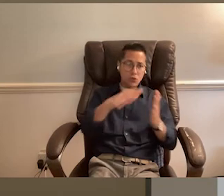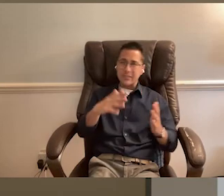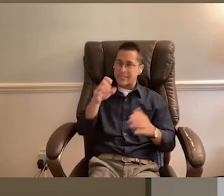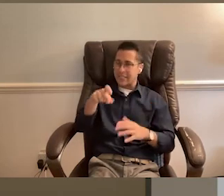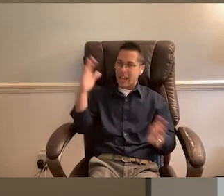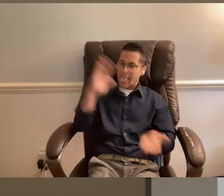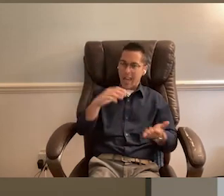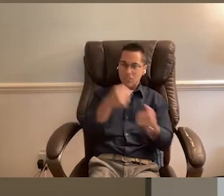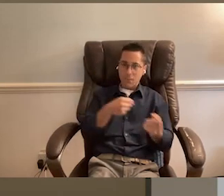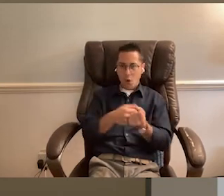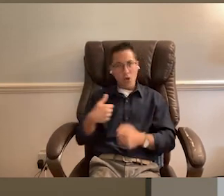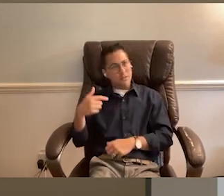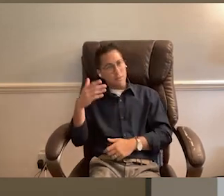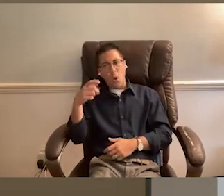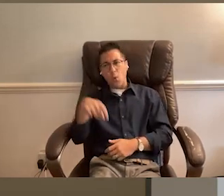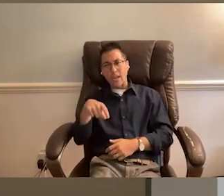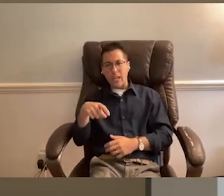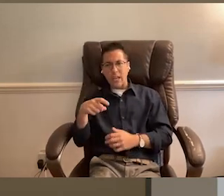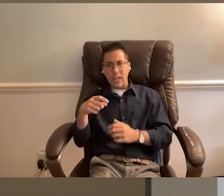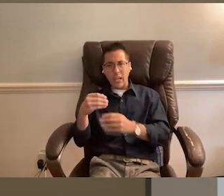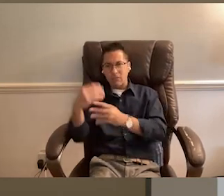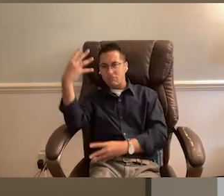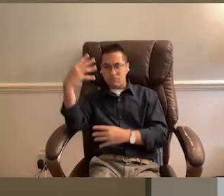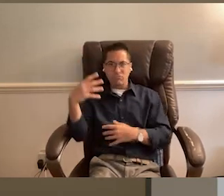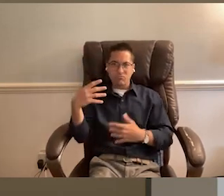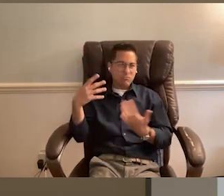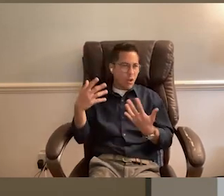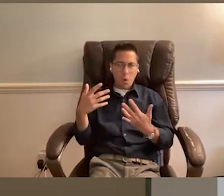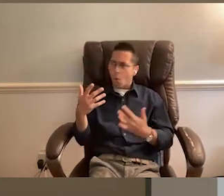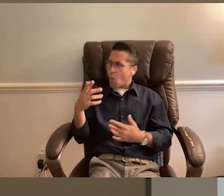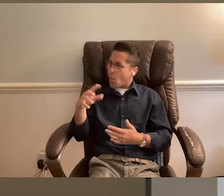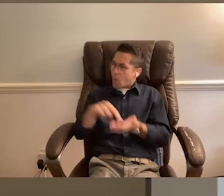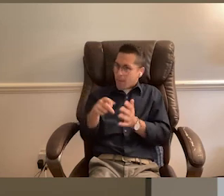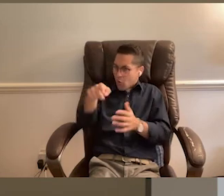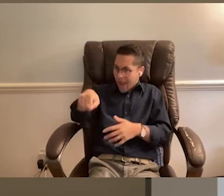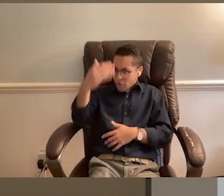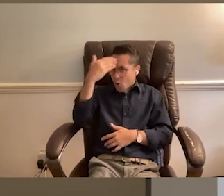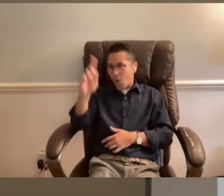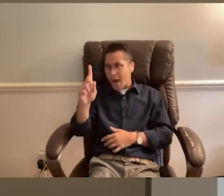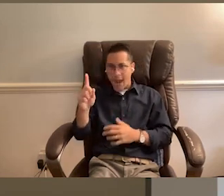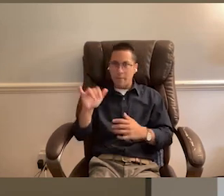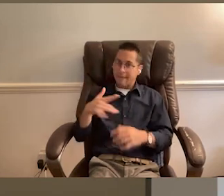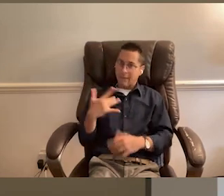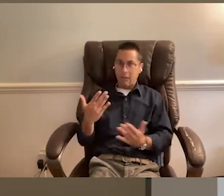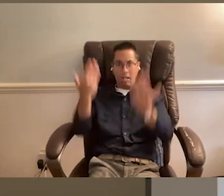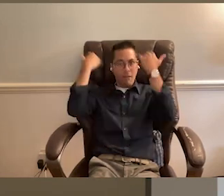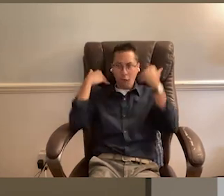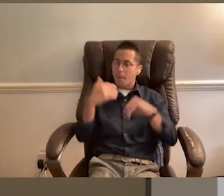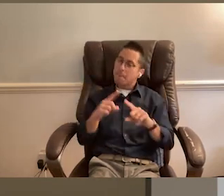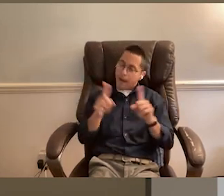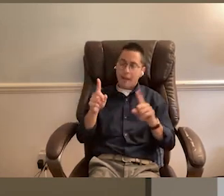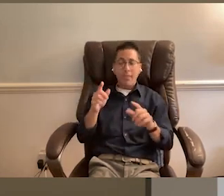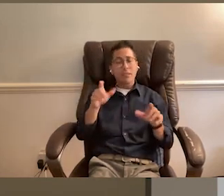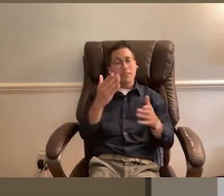programs, but they work with IDD also? I think there's one at UF now. Yeah, I would say there's lots of different transition Yeah.